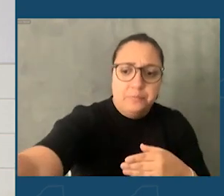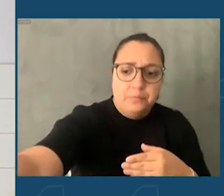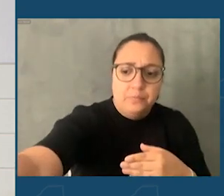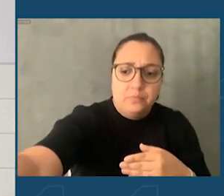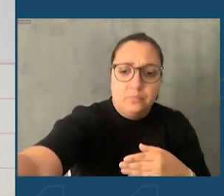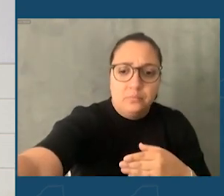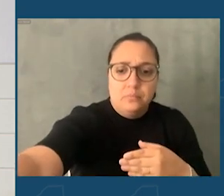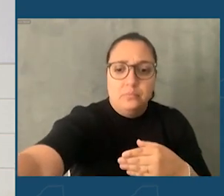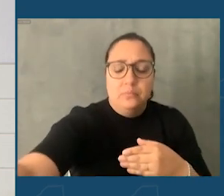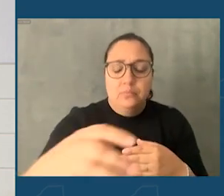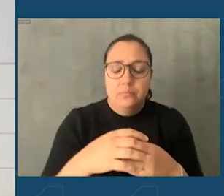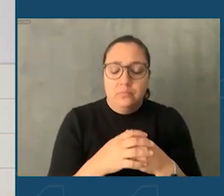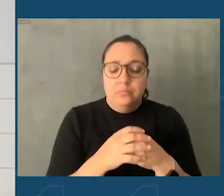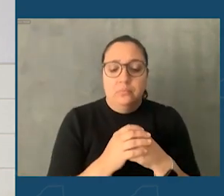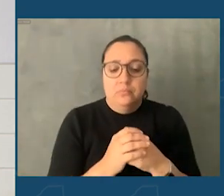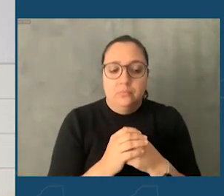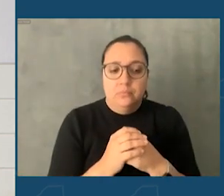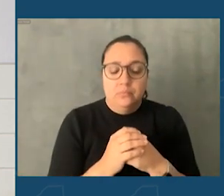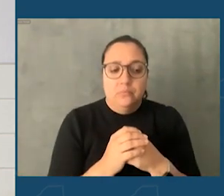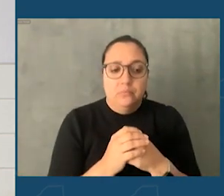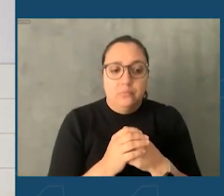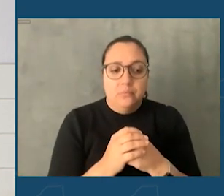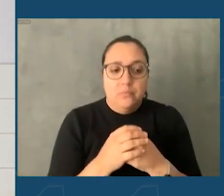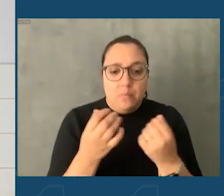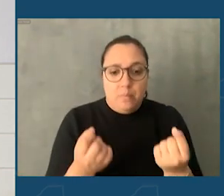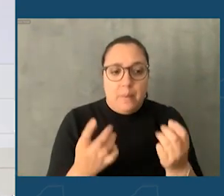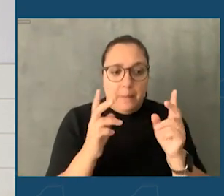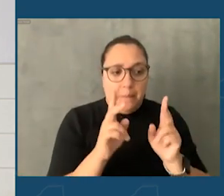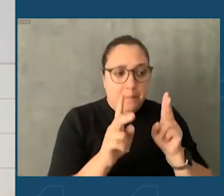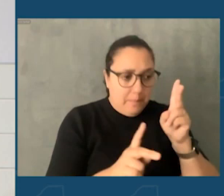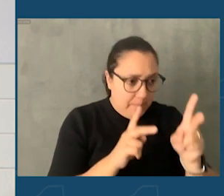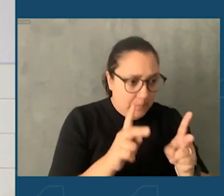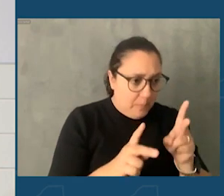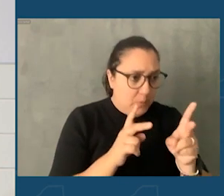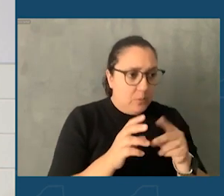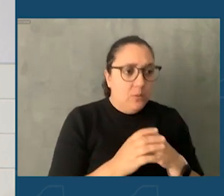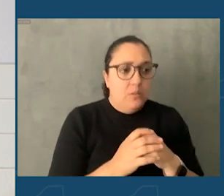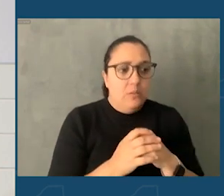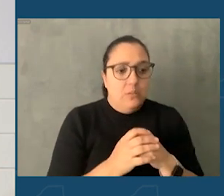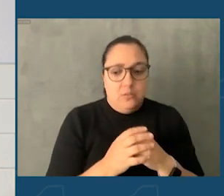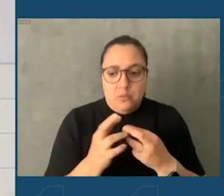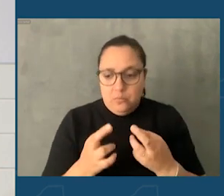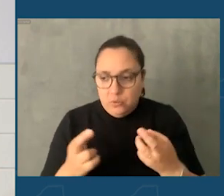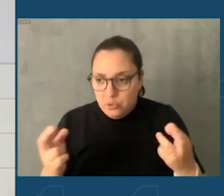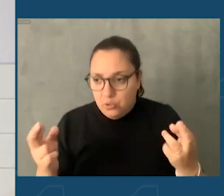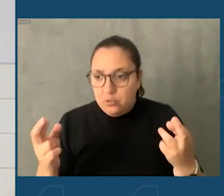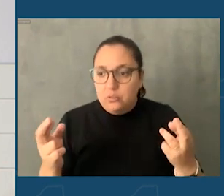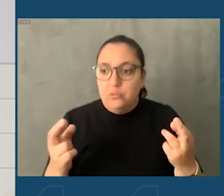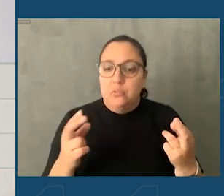people, resources, and places to execute this plan.